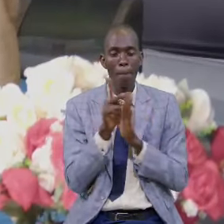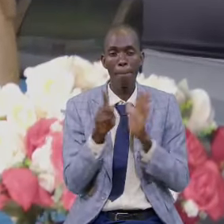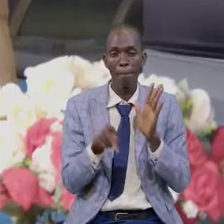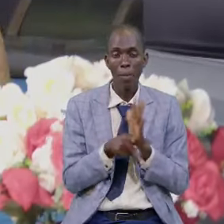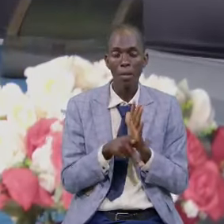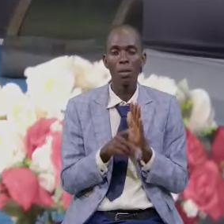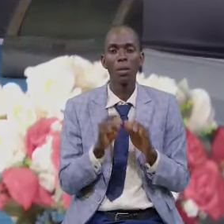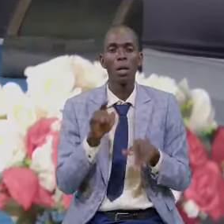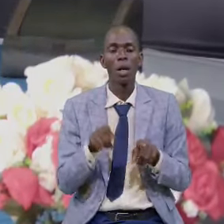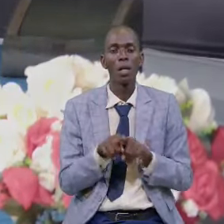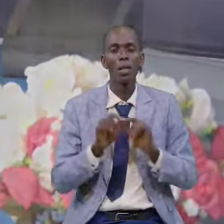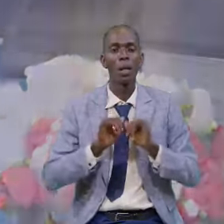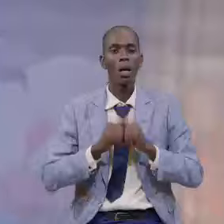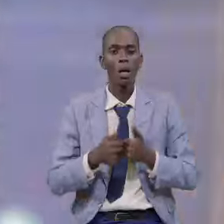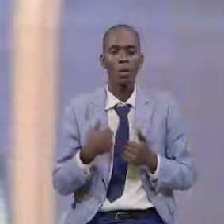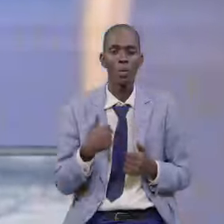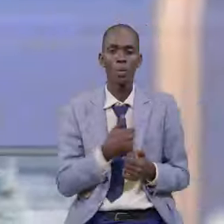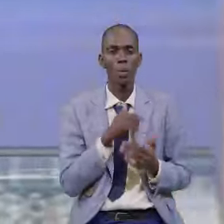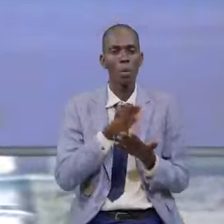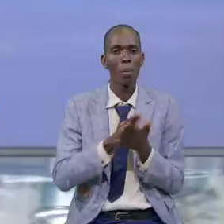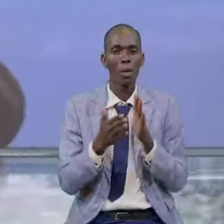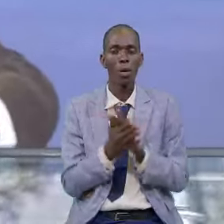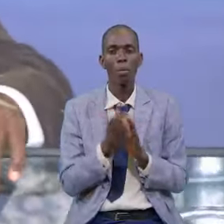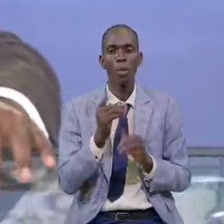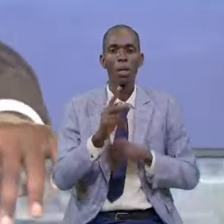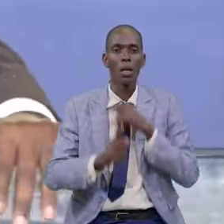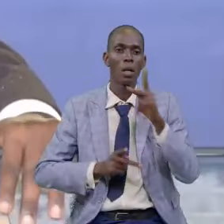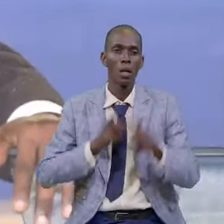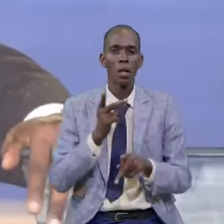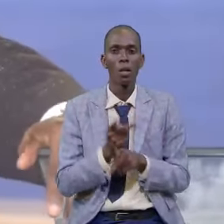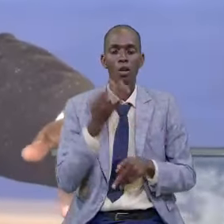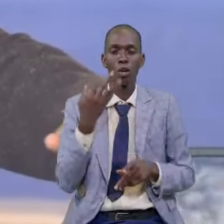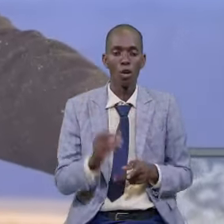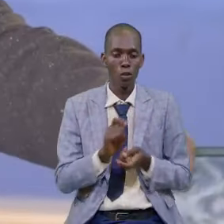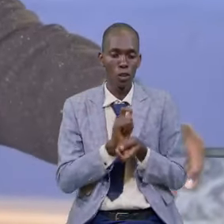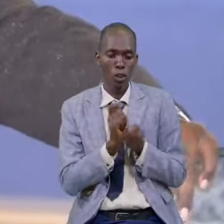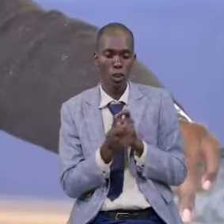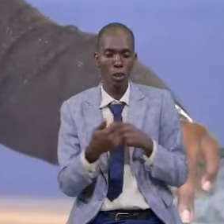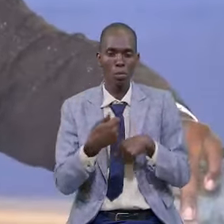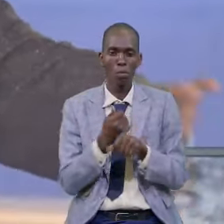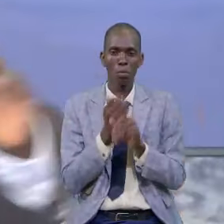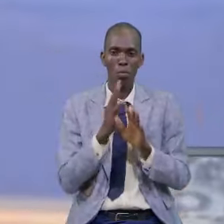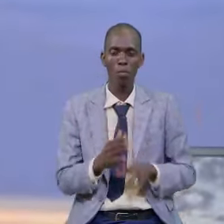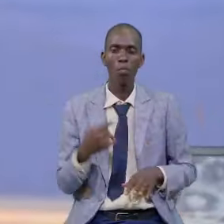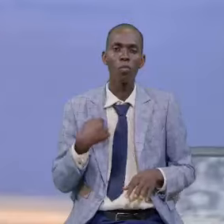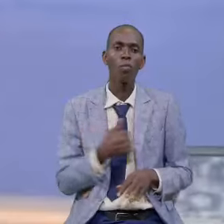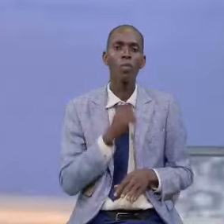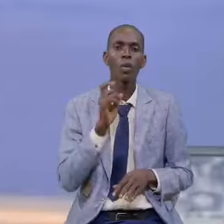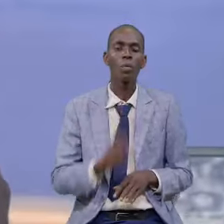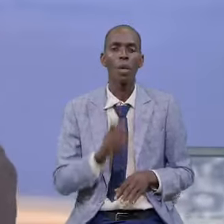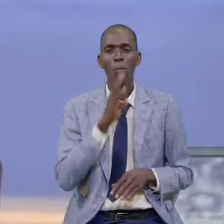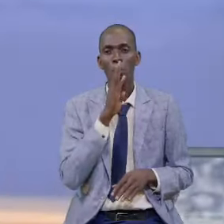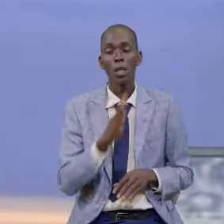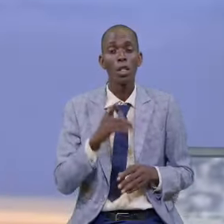become the kind of change makers we ought to be. The number one